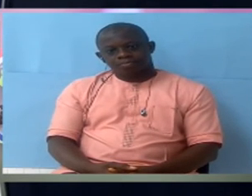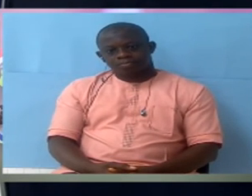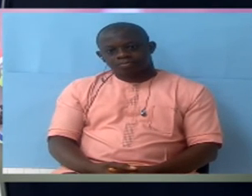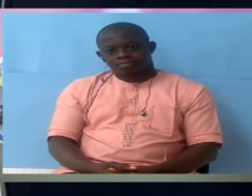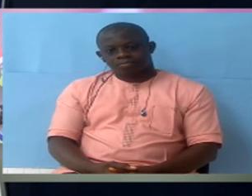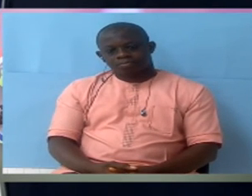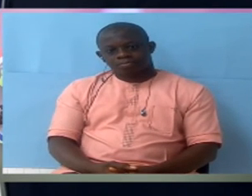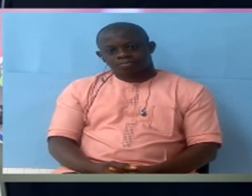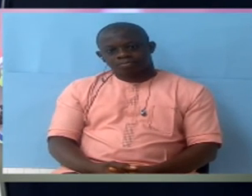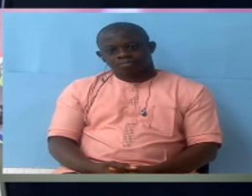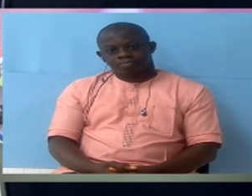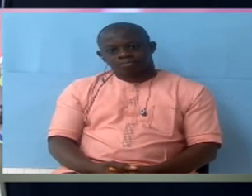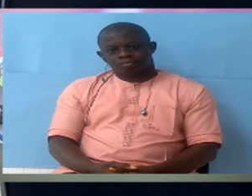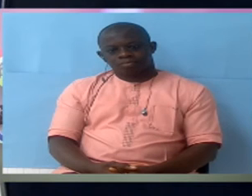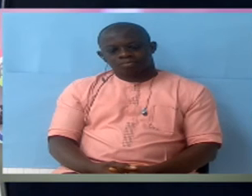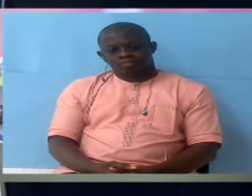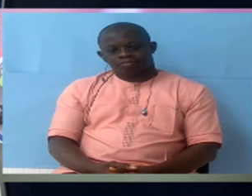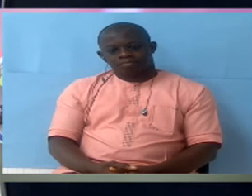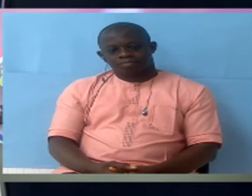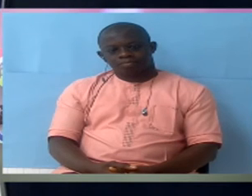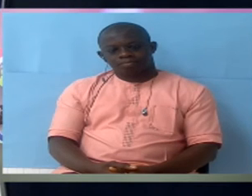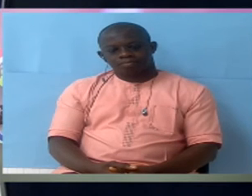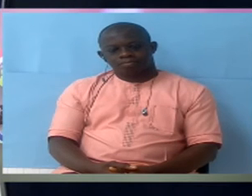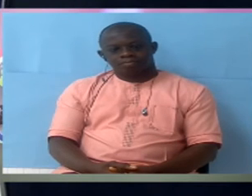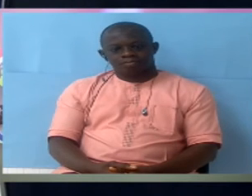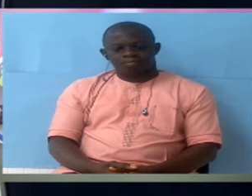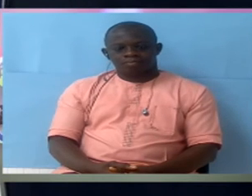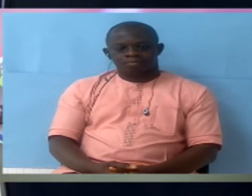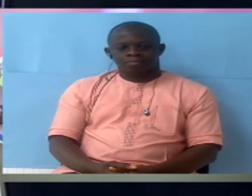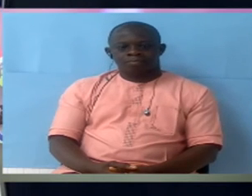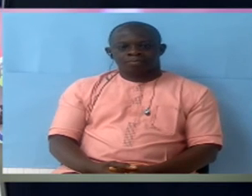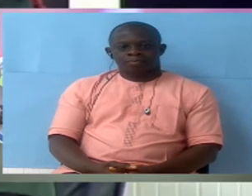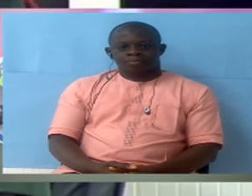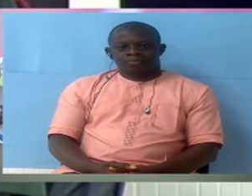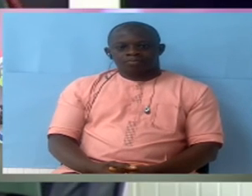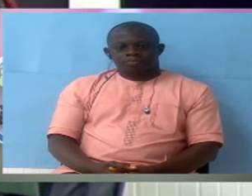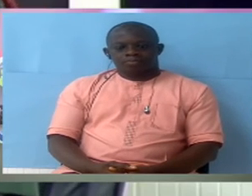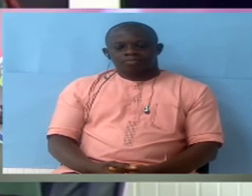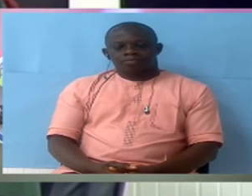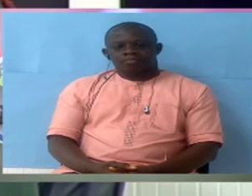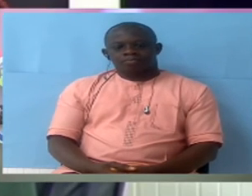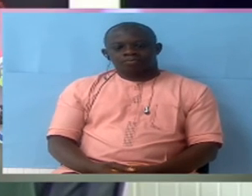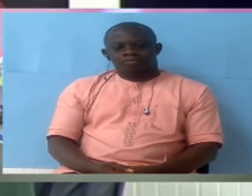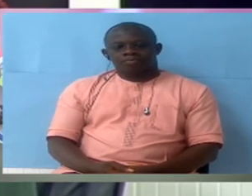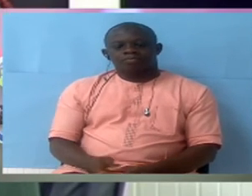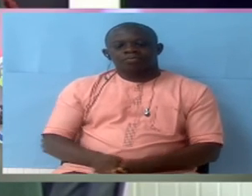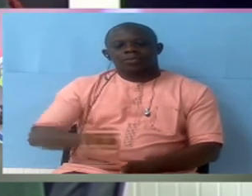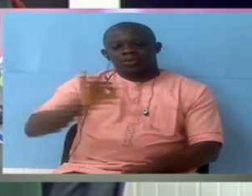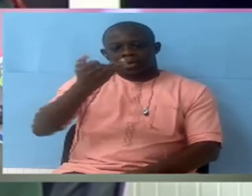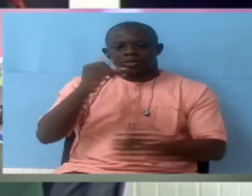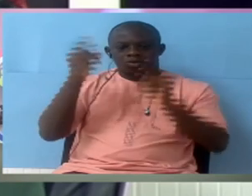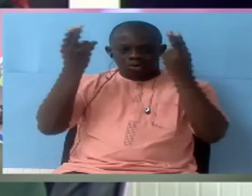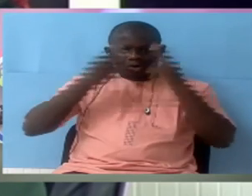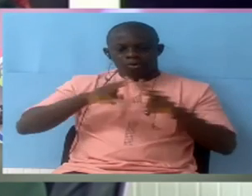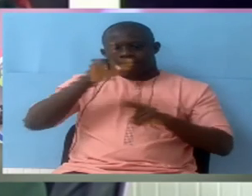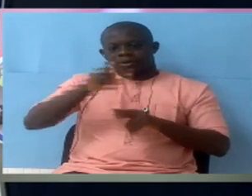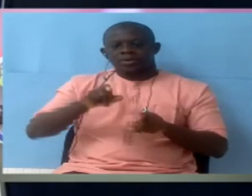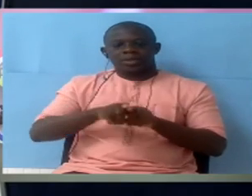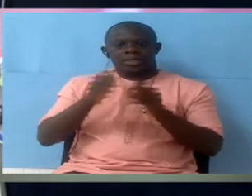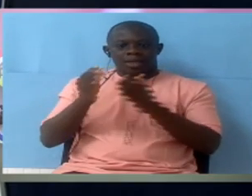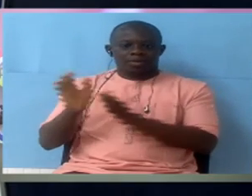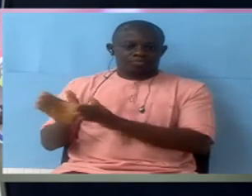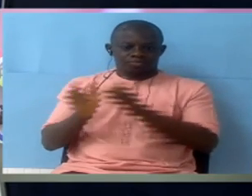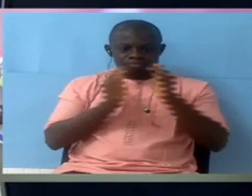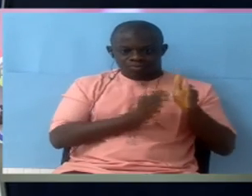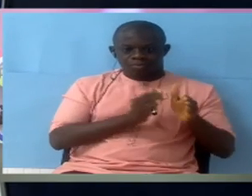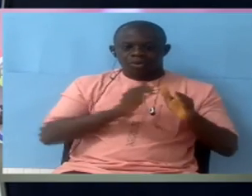nek soldar yi ya lolo tanga dem fa pour gisek mom. Wow. Yes, Council. Apart from your